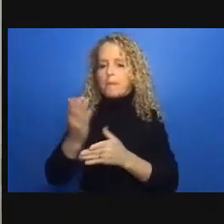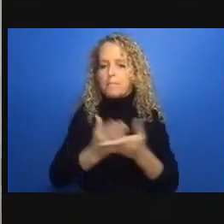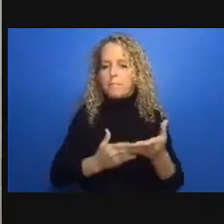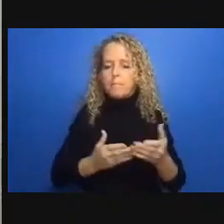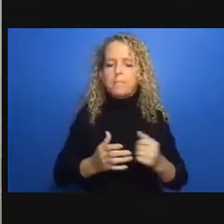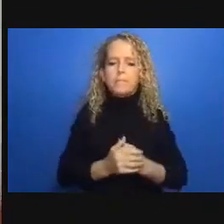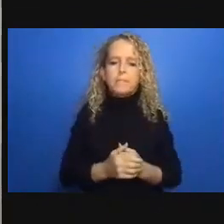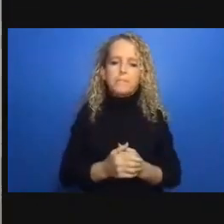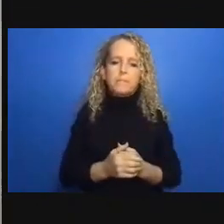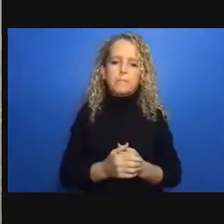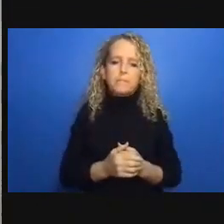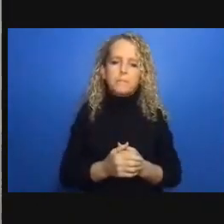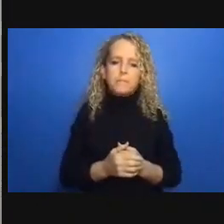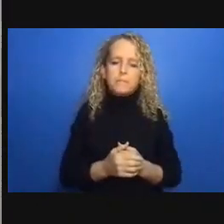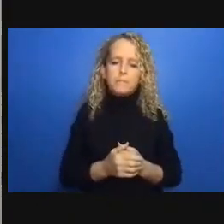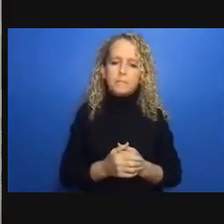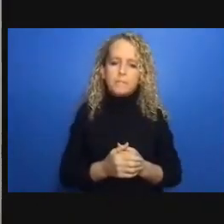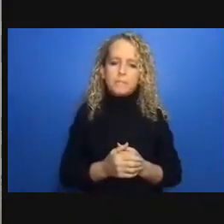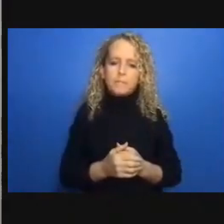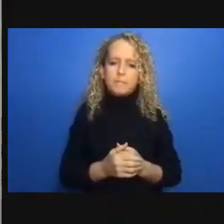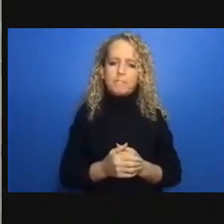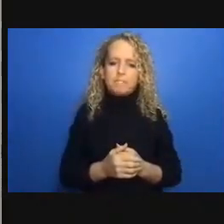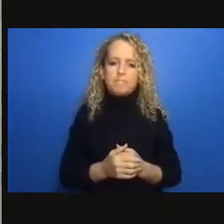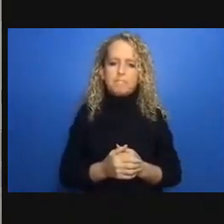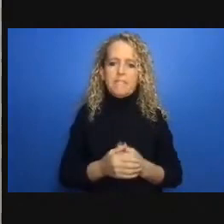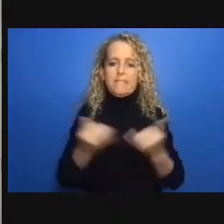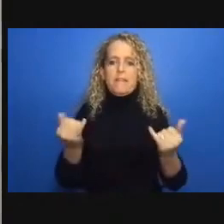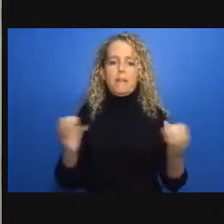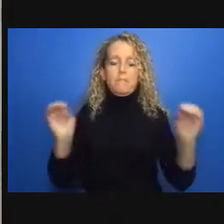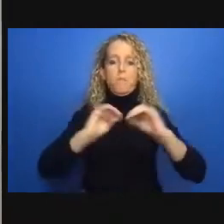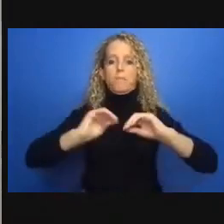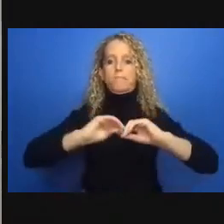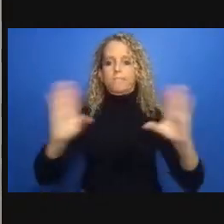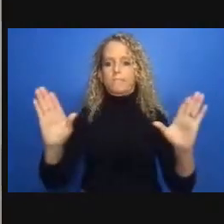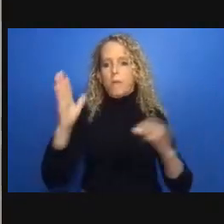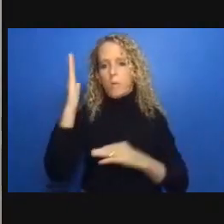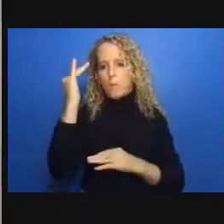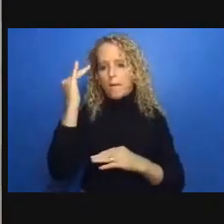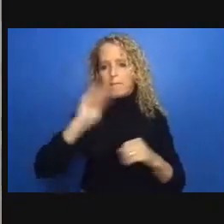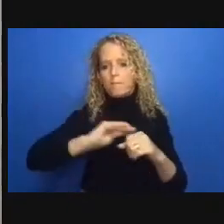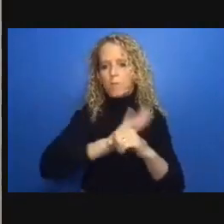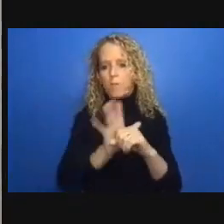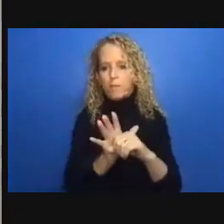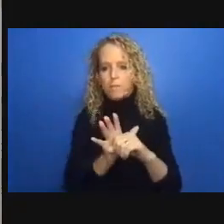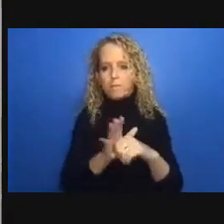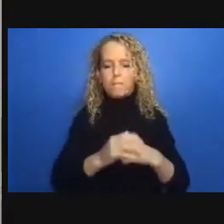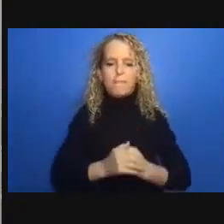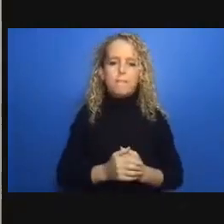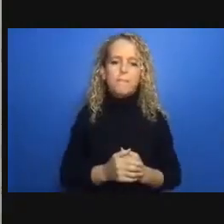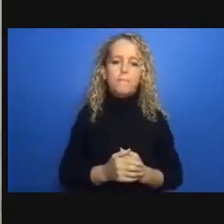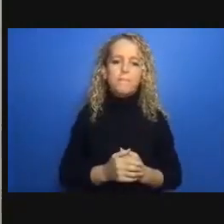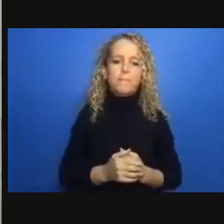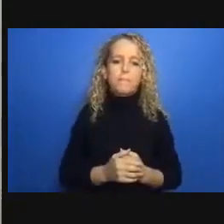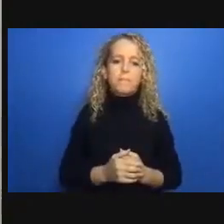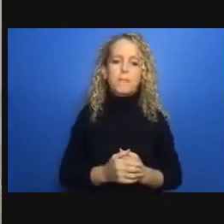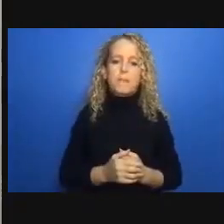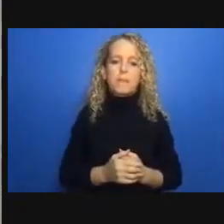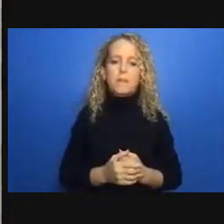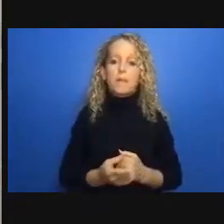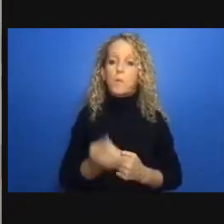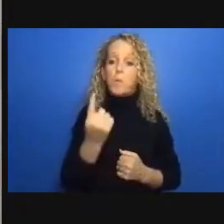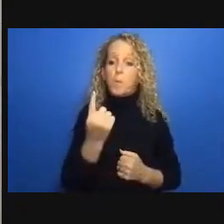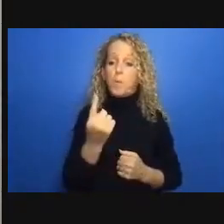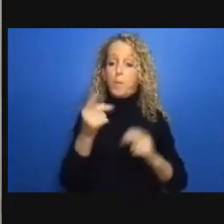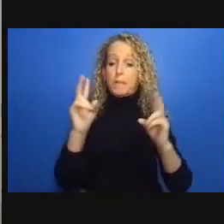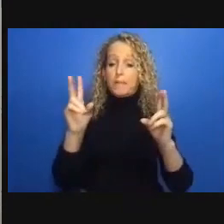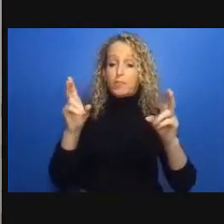and being brought to the surface during COVID-19. One issue that has been very apparent is the divide